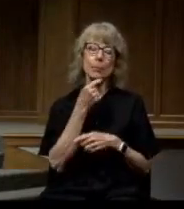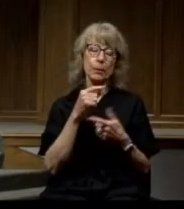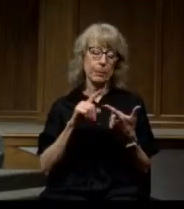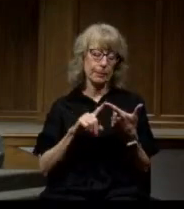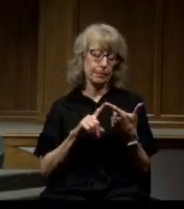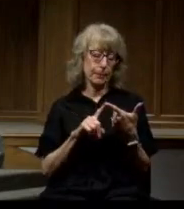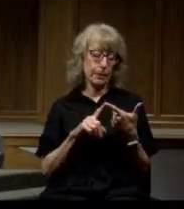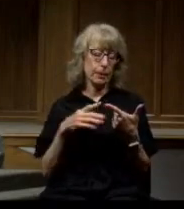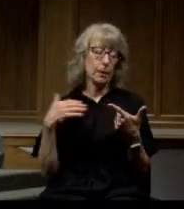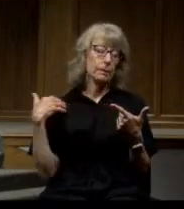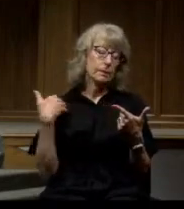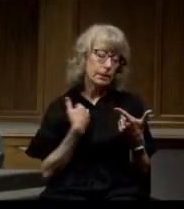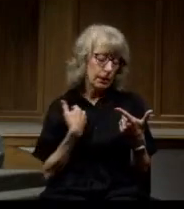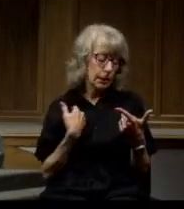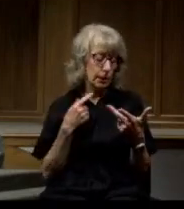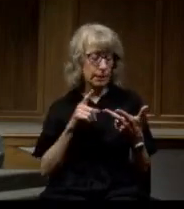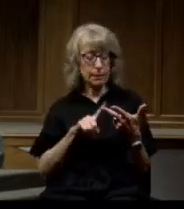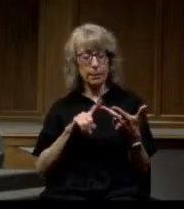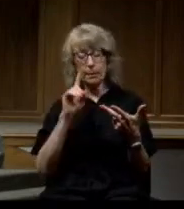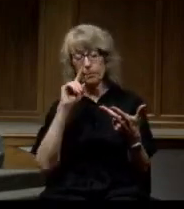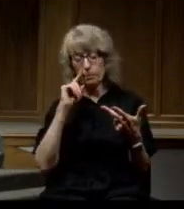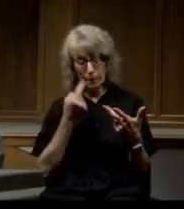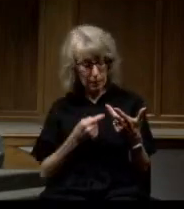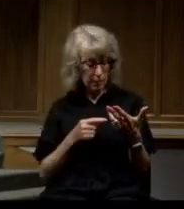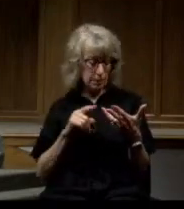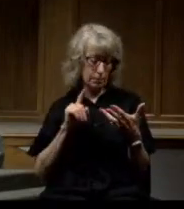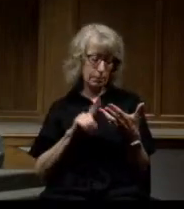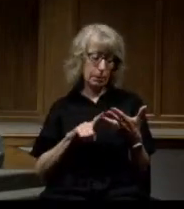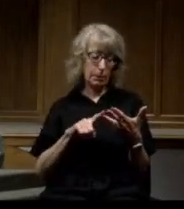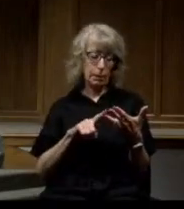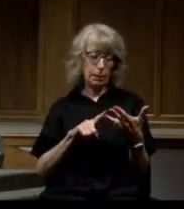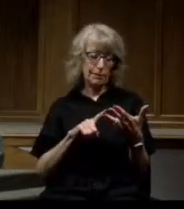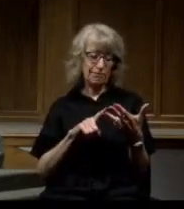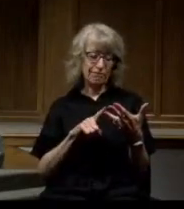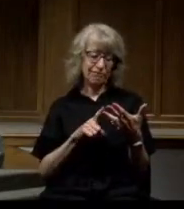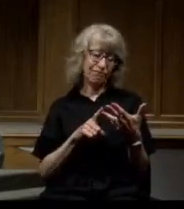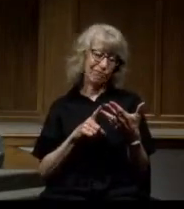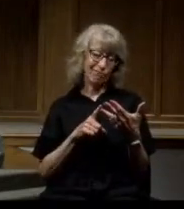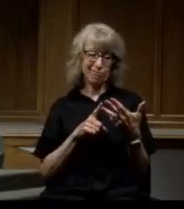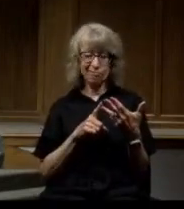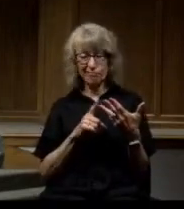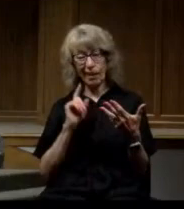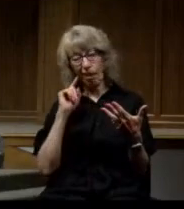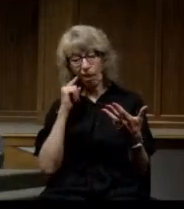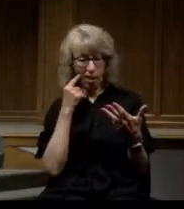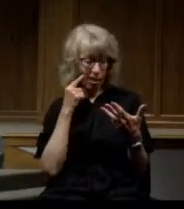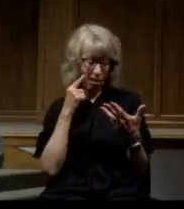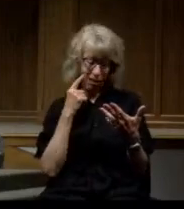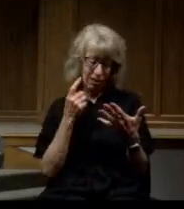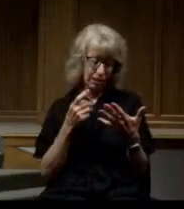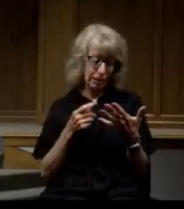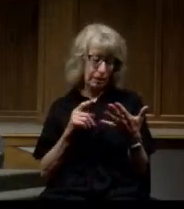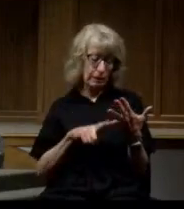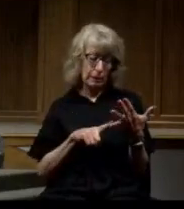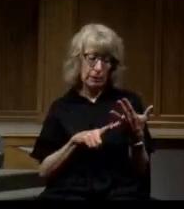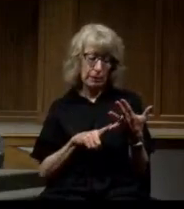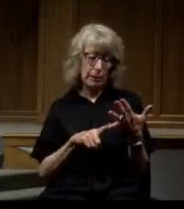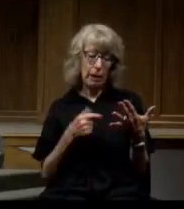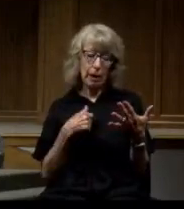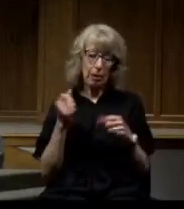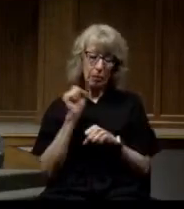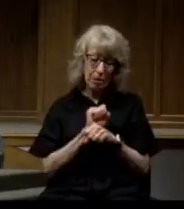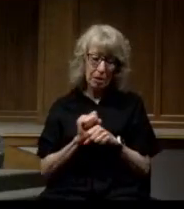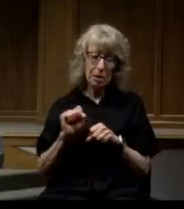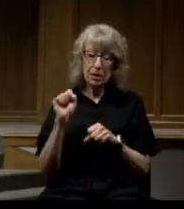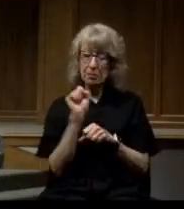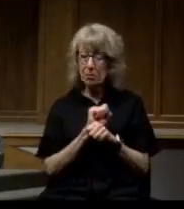boredom, frustration, resentment. You might feel like you do all the work and nobody notices. You